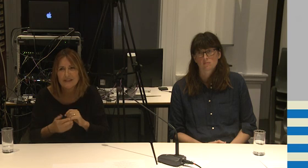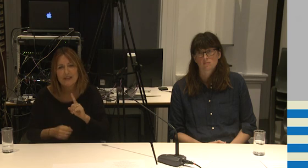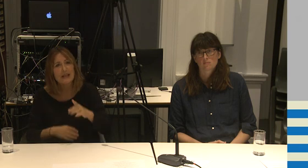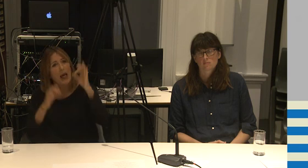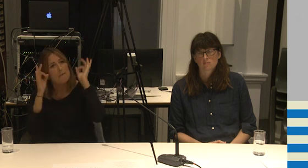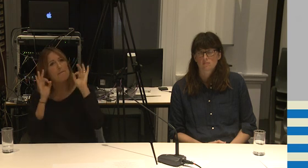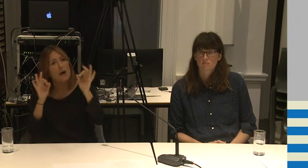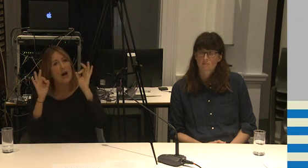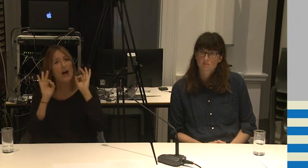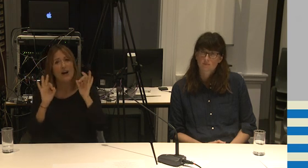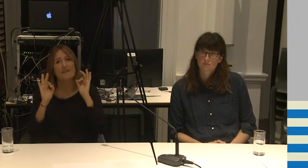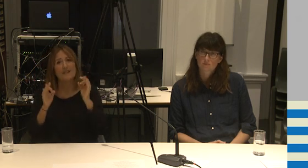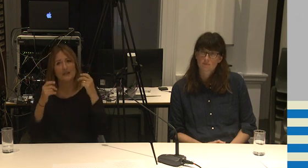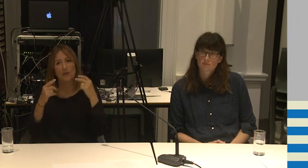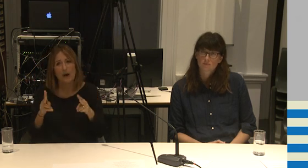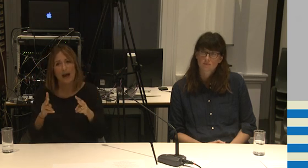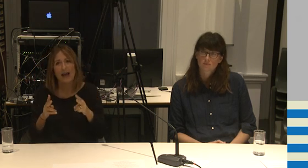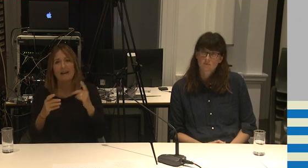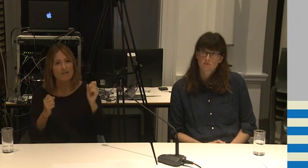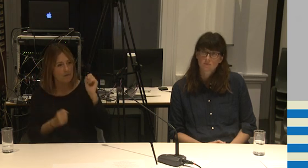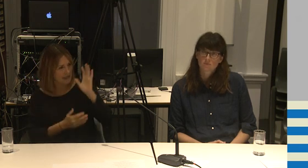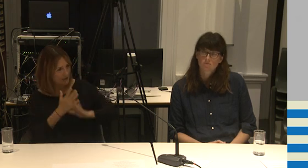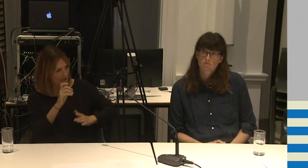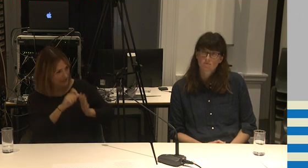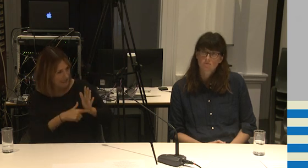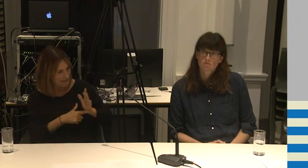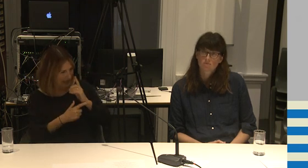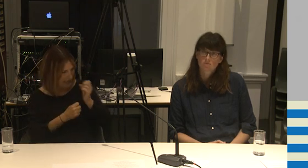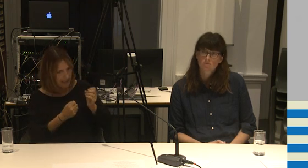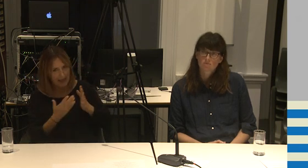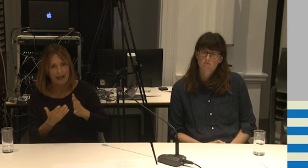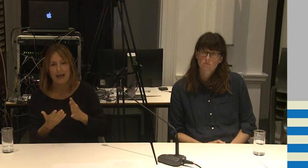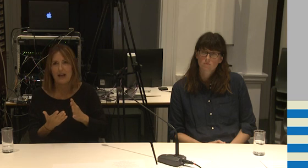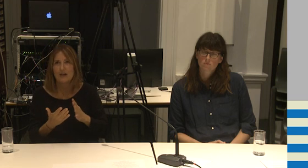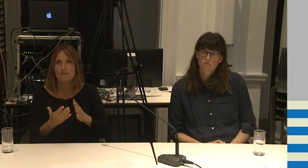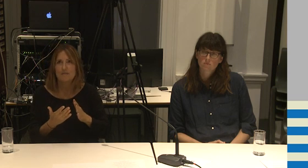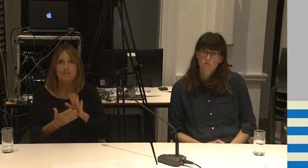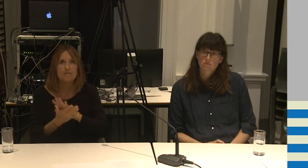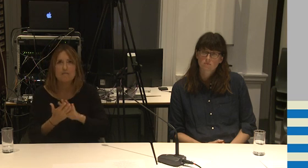platform for people come from a disability experience where they don't necessarily have to